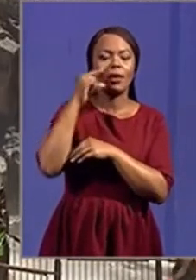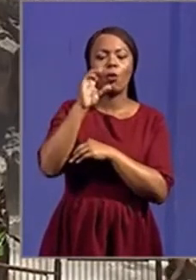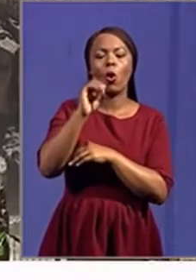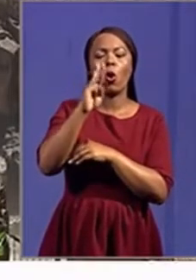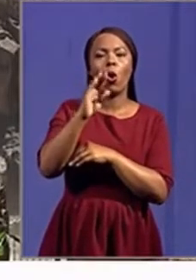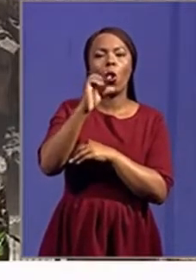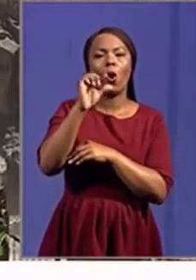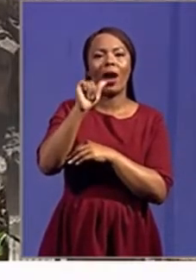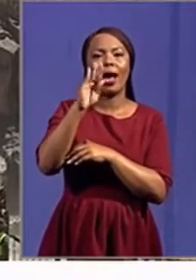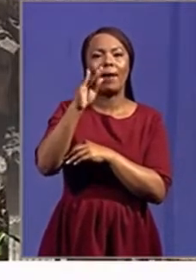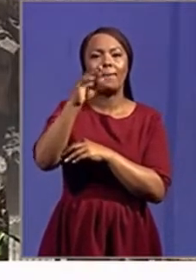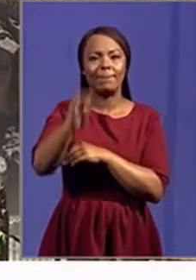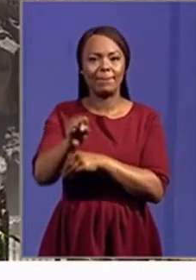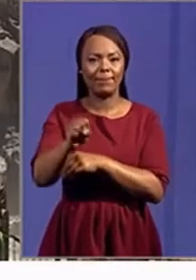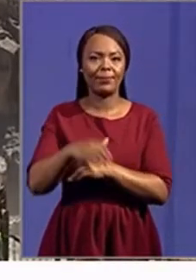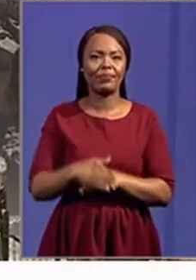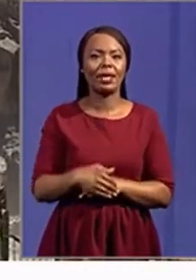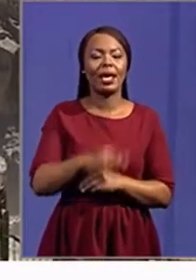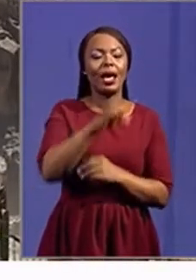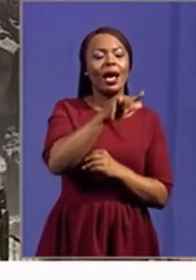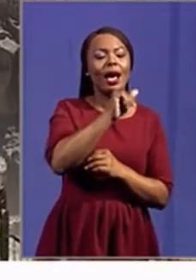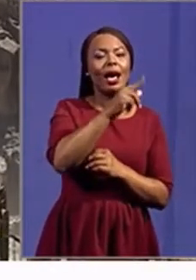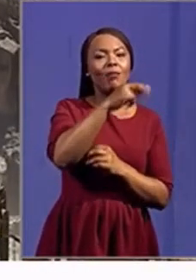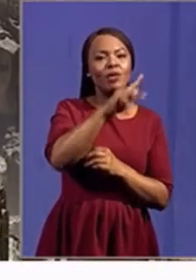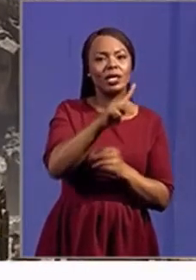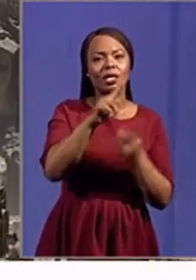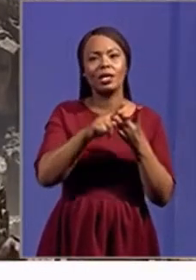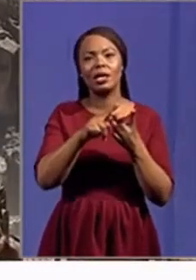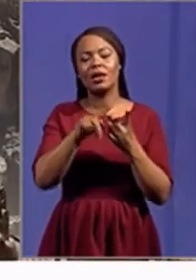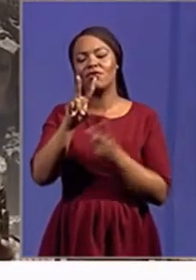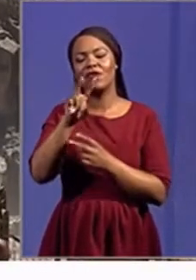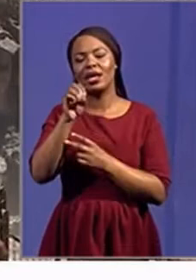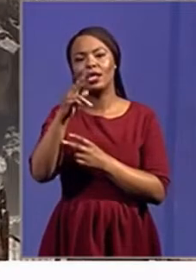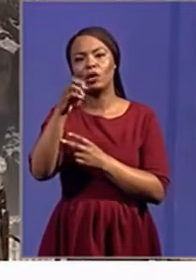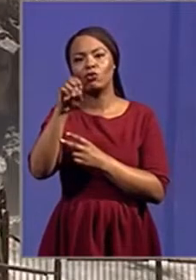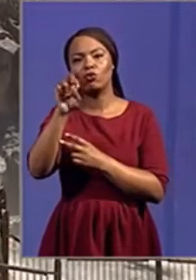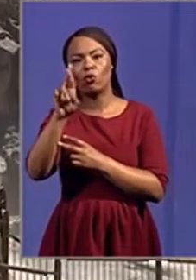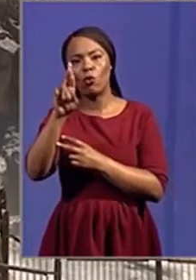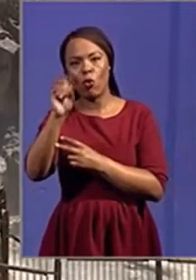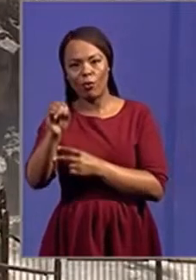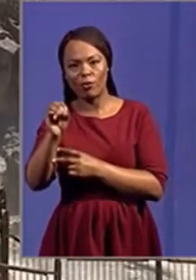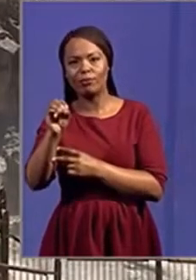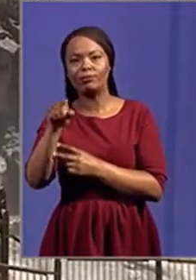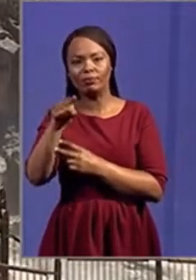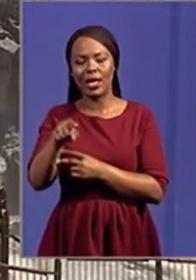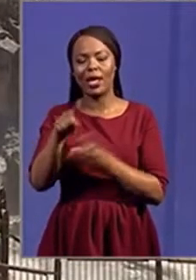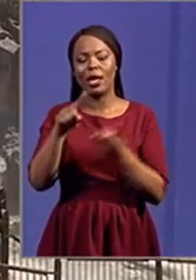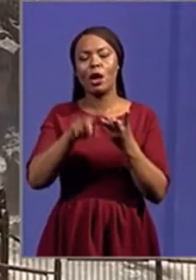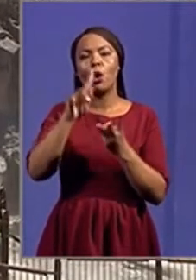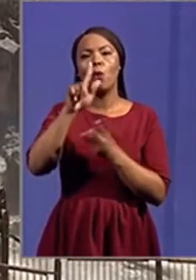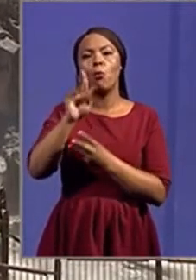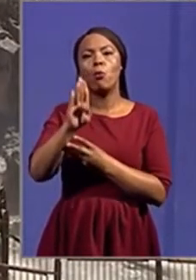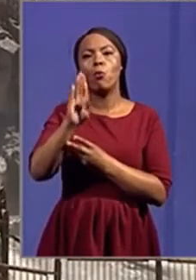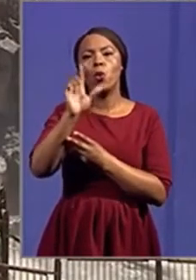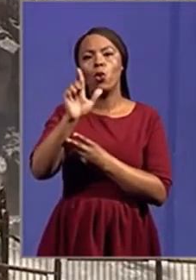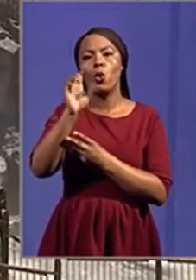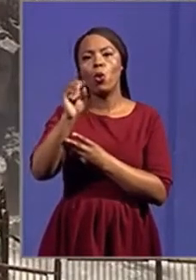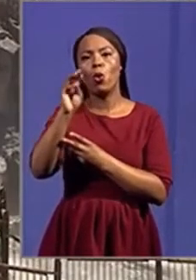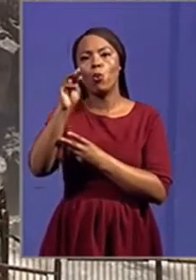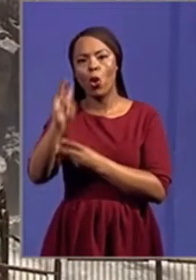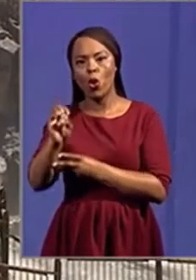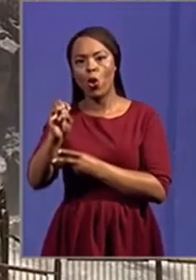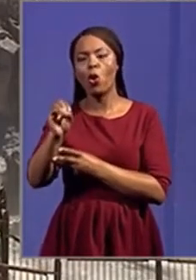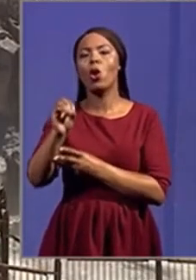water from the Garib and from the Kloof dams, as well as Val dam and the Bloemhof dam. All of that water still has to come past